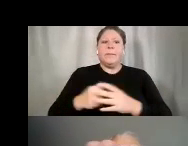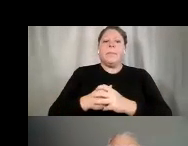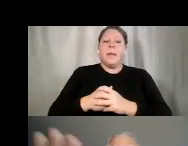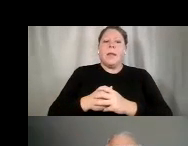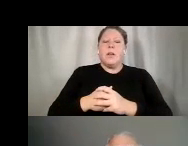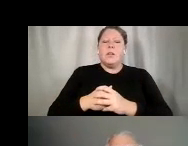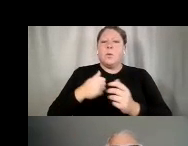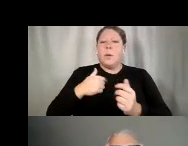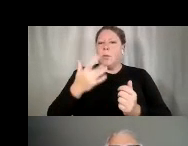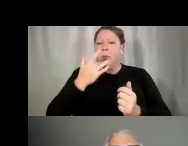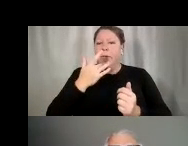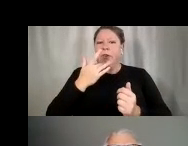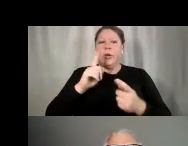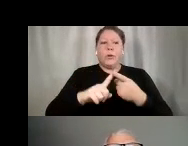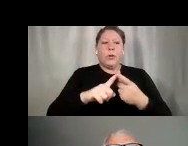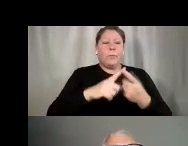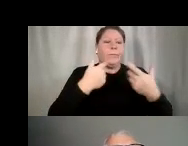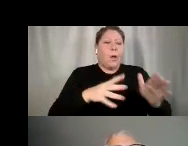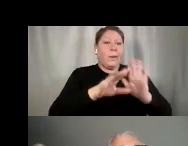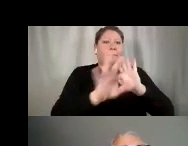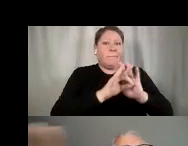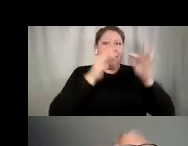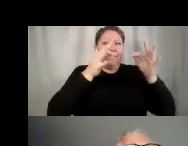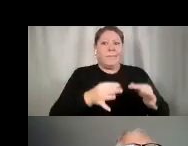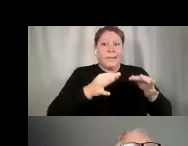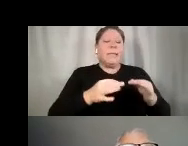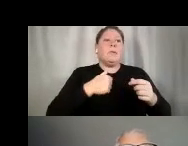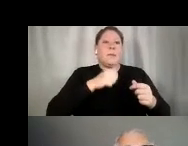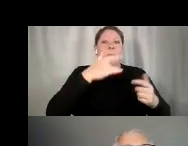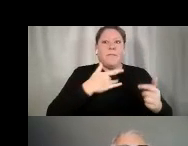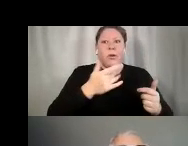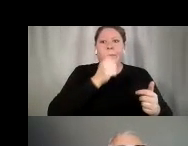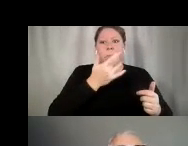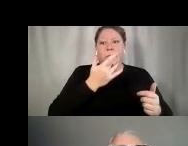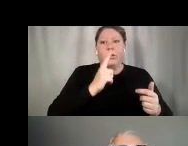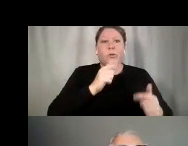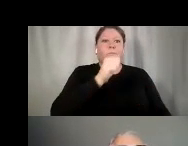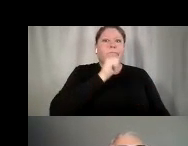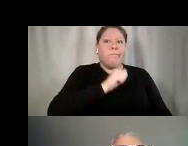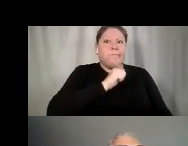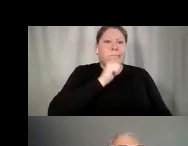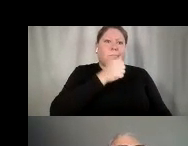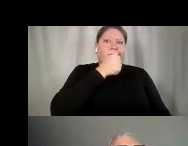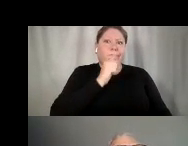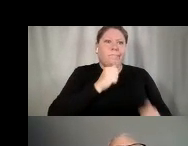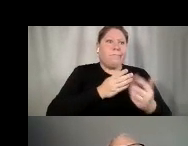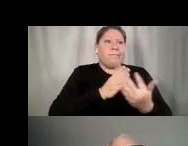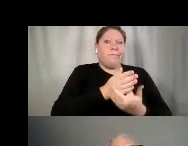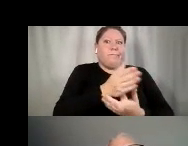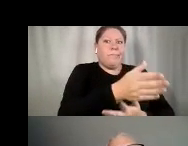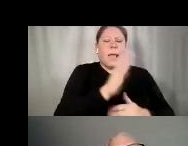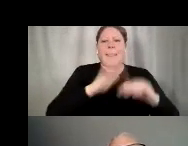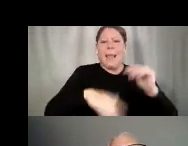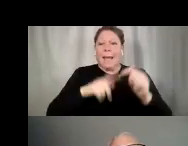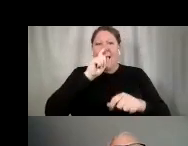rather muddle through the choice that we've made rather than back up and try something new. Sometimes when we